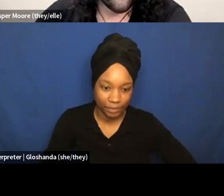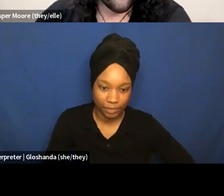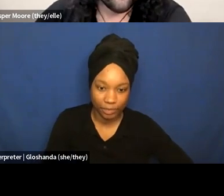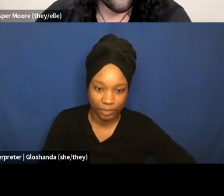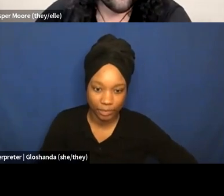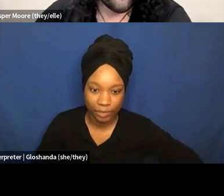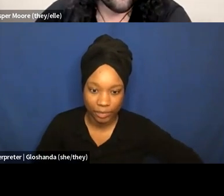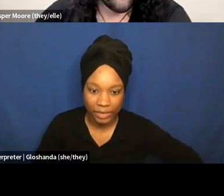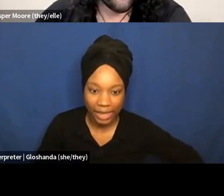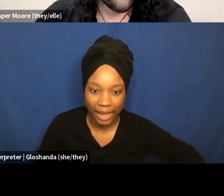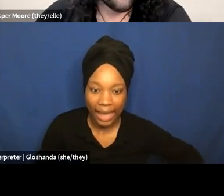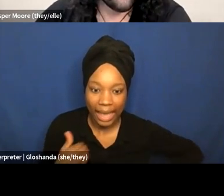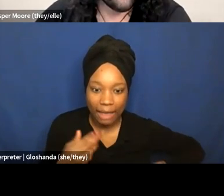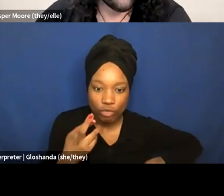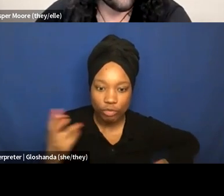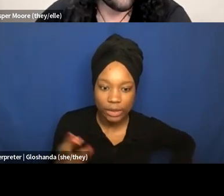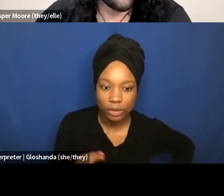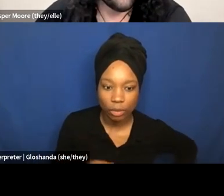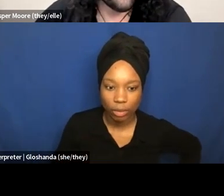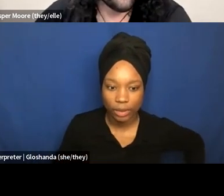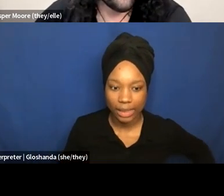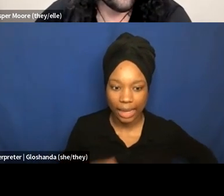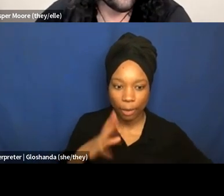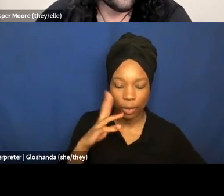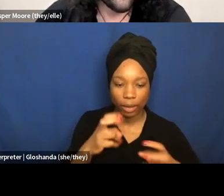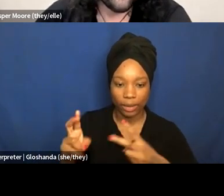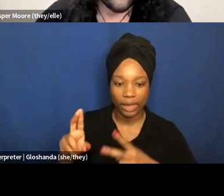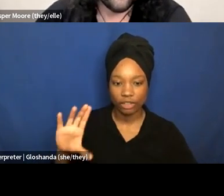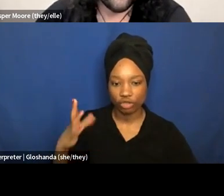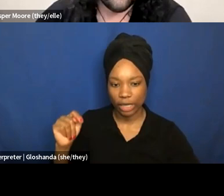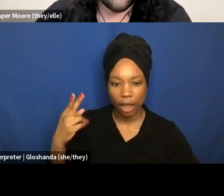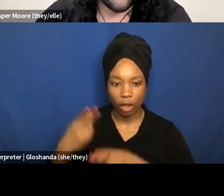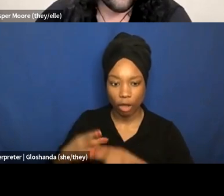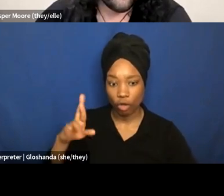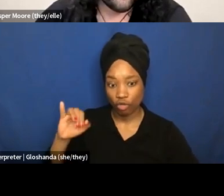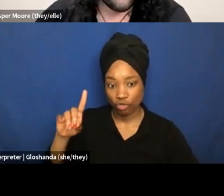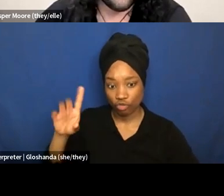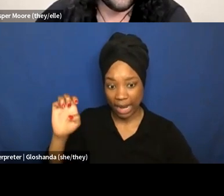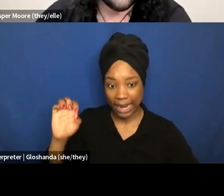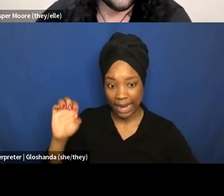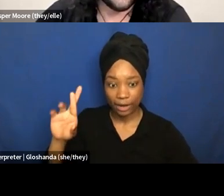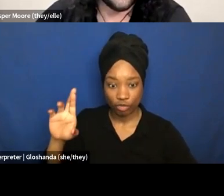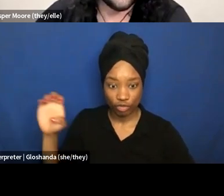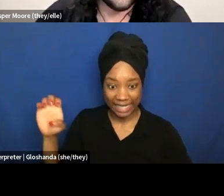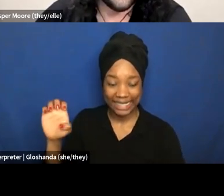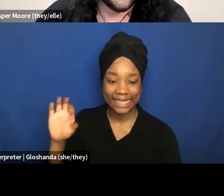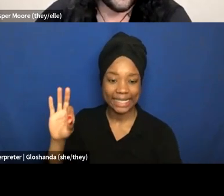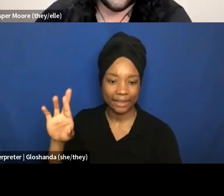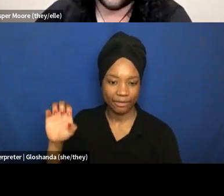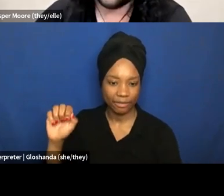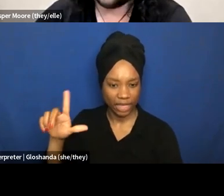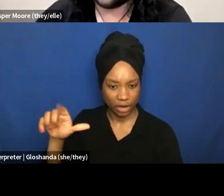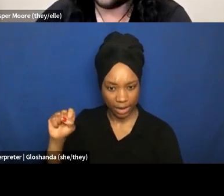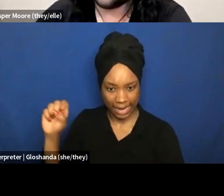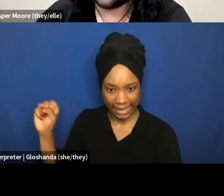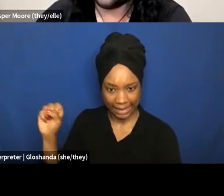Free Fearless Money and the SELC in terms of looking at cooperative ways of moving money. If